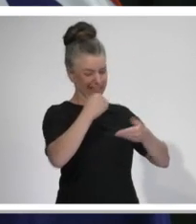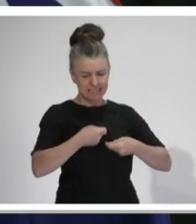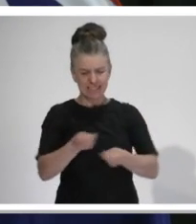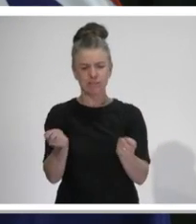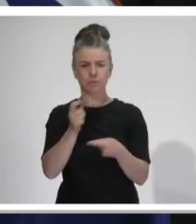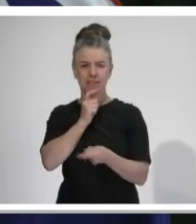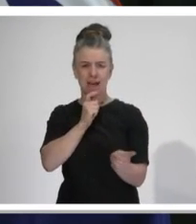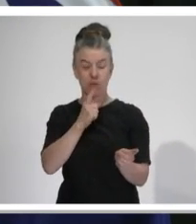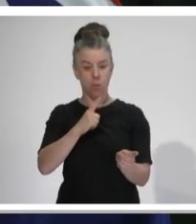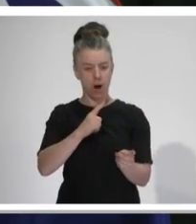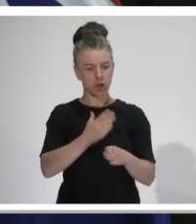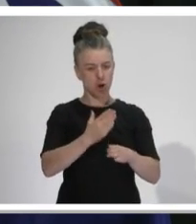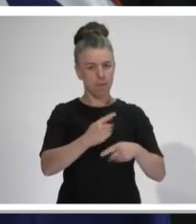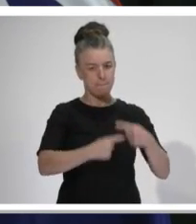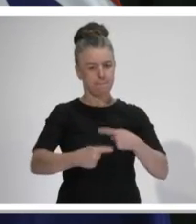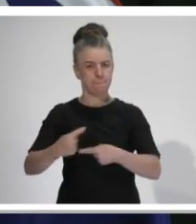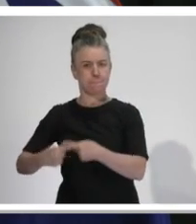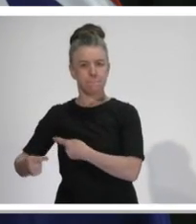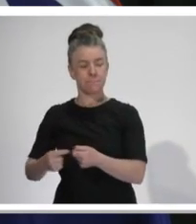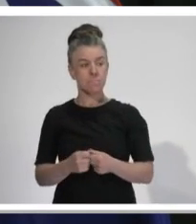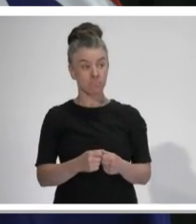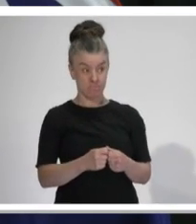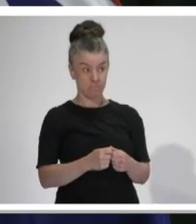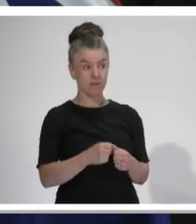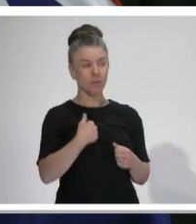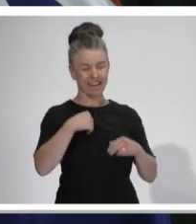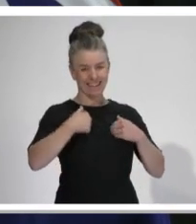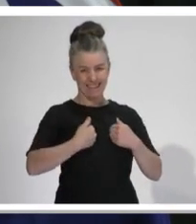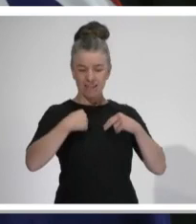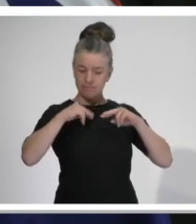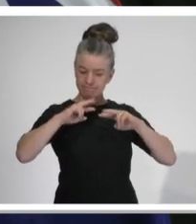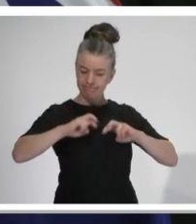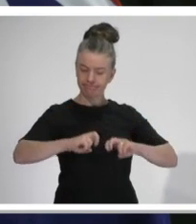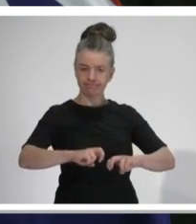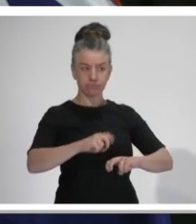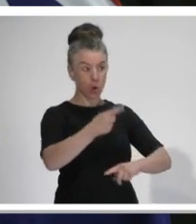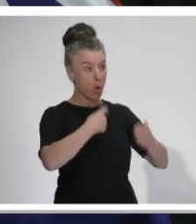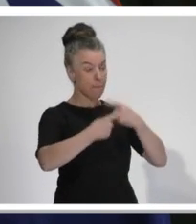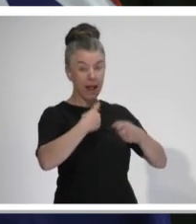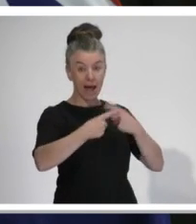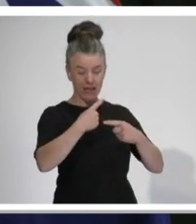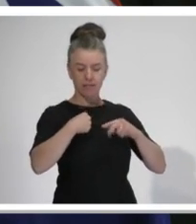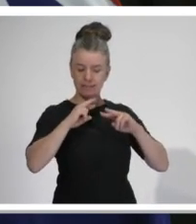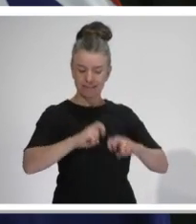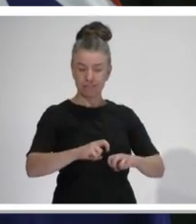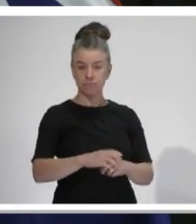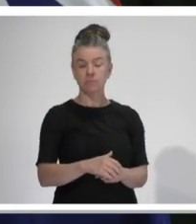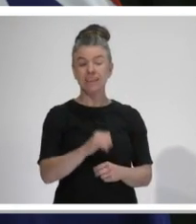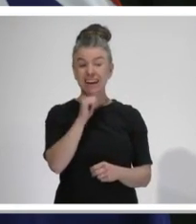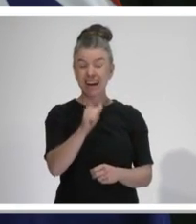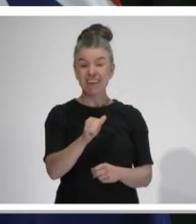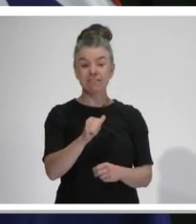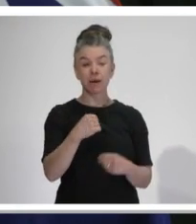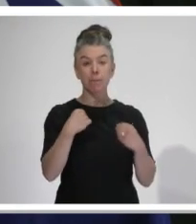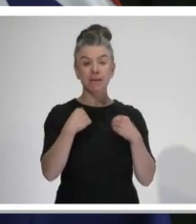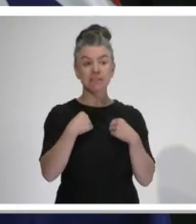So those accusations now need to be investigated. They are being investigated, and I'd be very, very disappointed